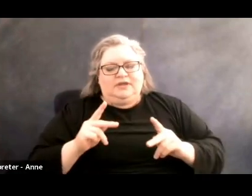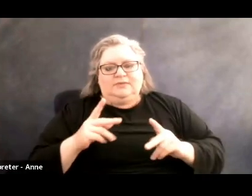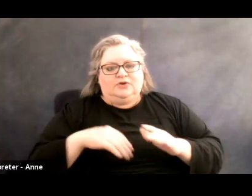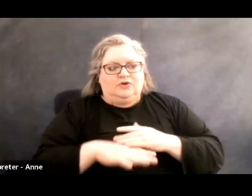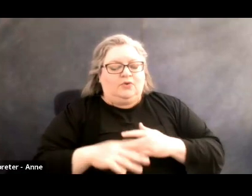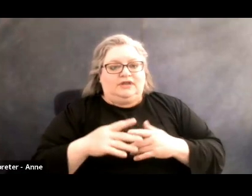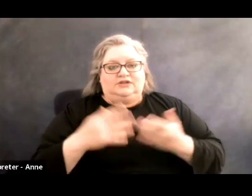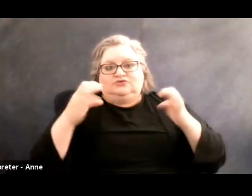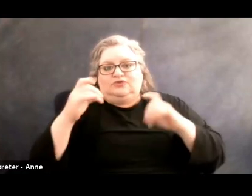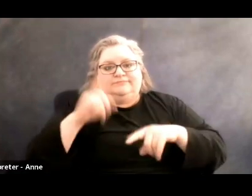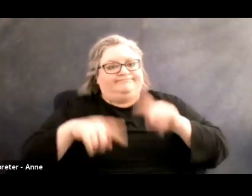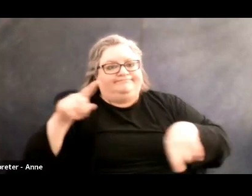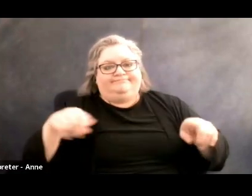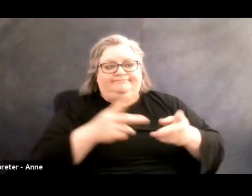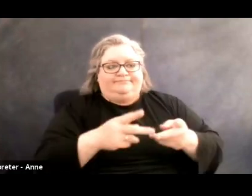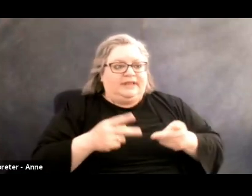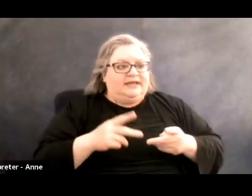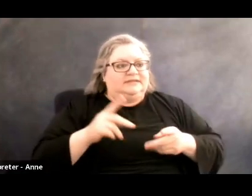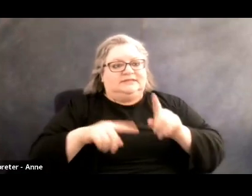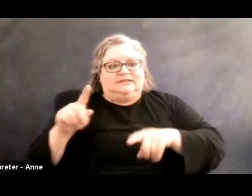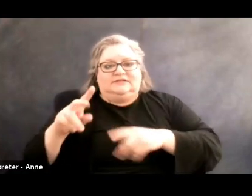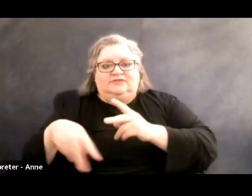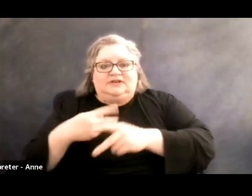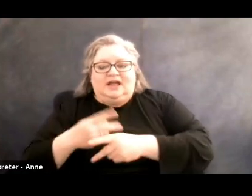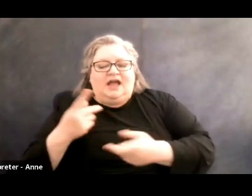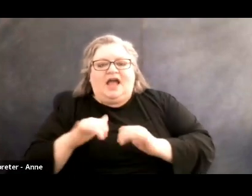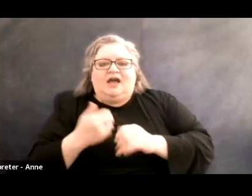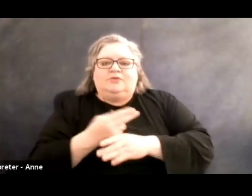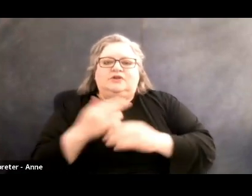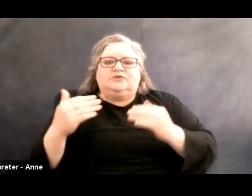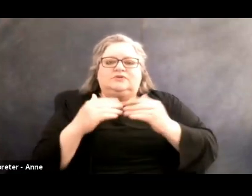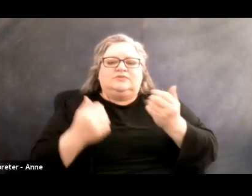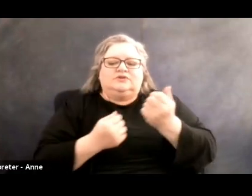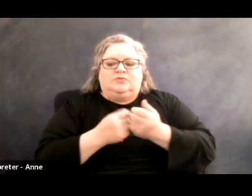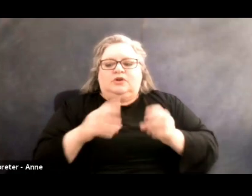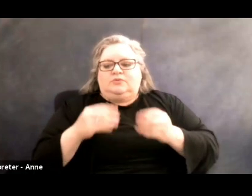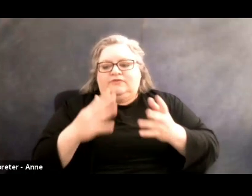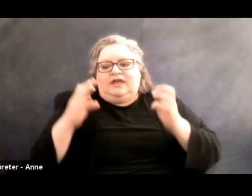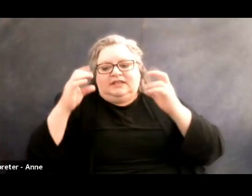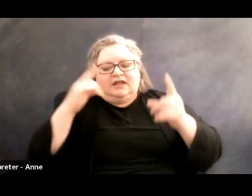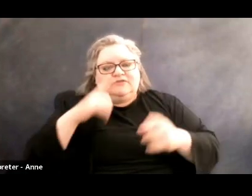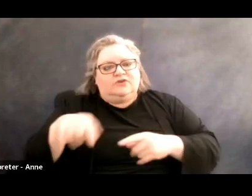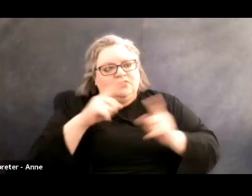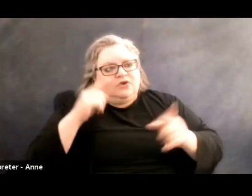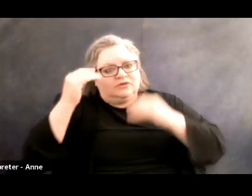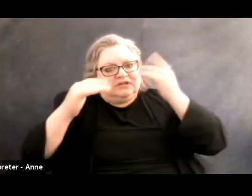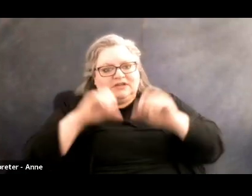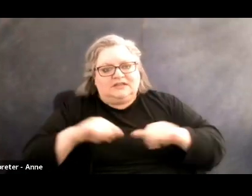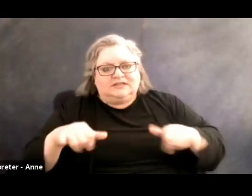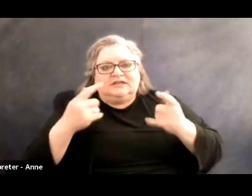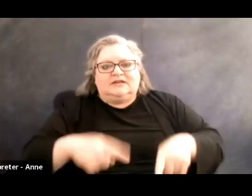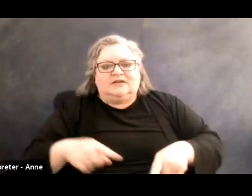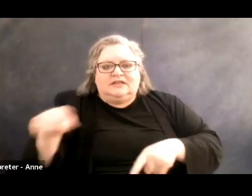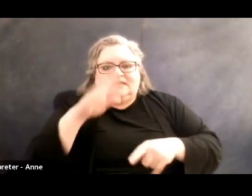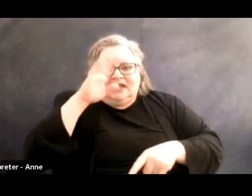from various sorts and various places. You know, how do we use peer supports in order to provide the education to those adult systems so that they